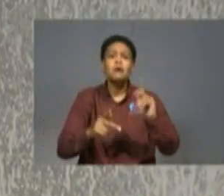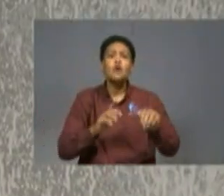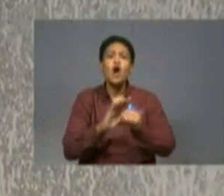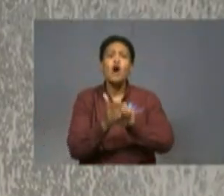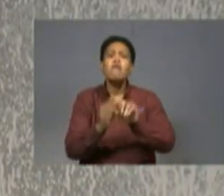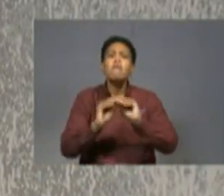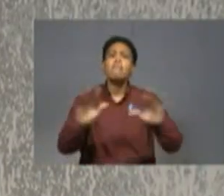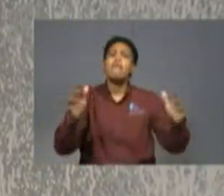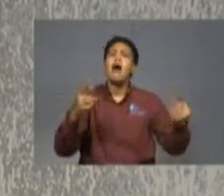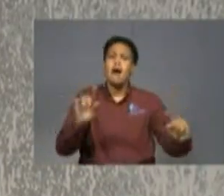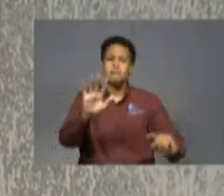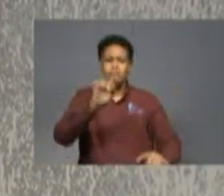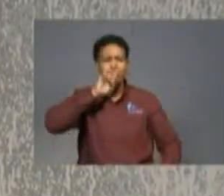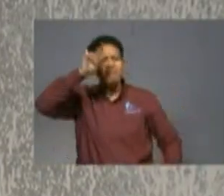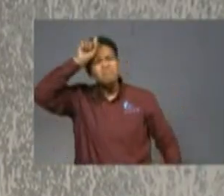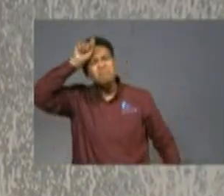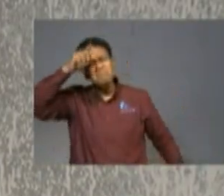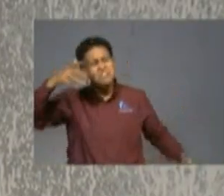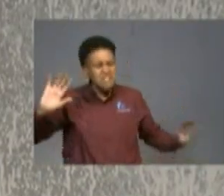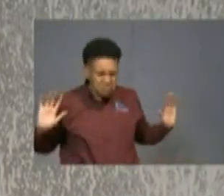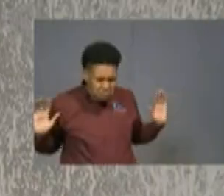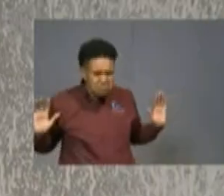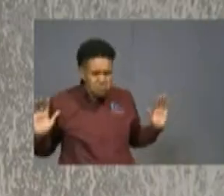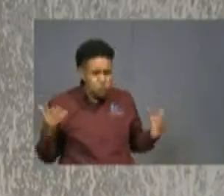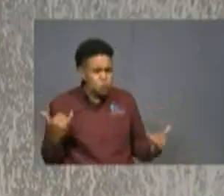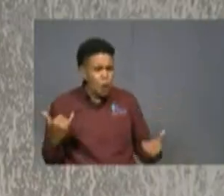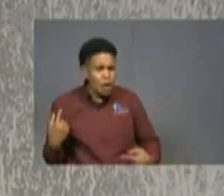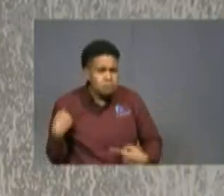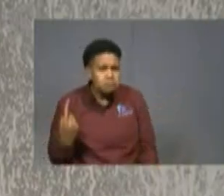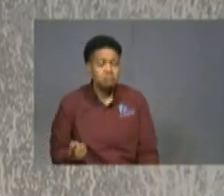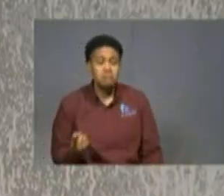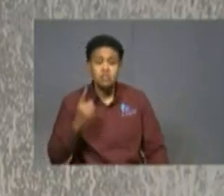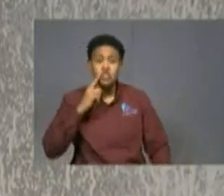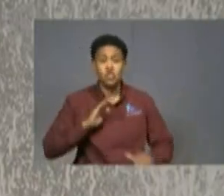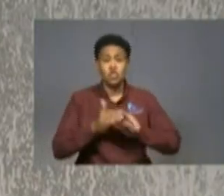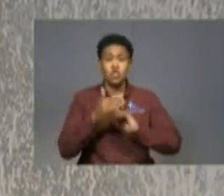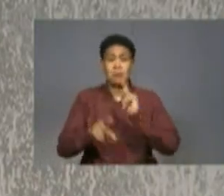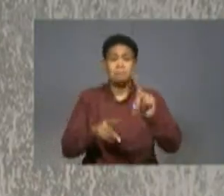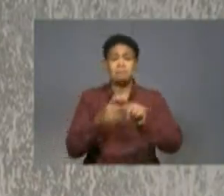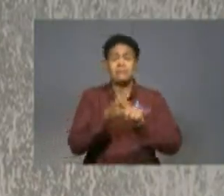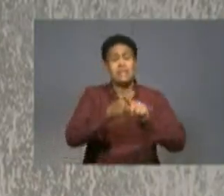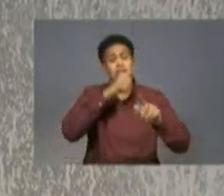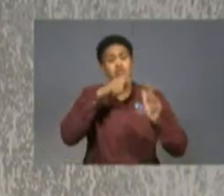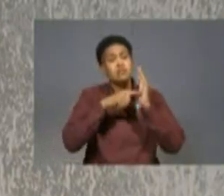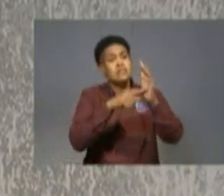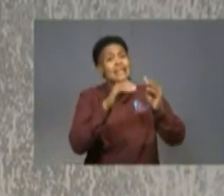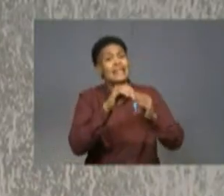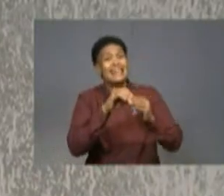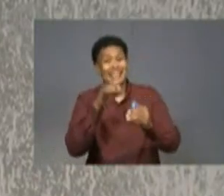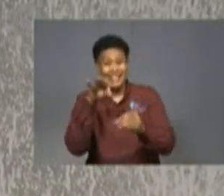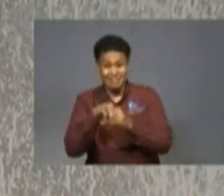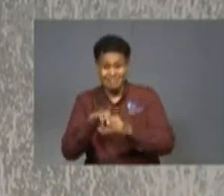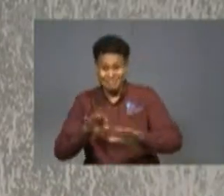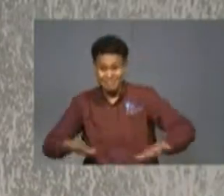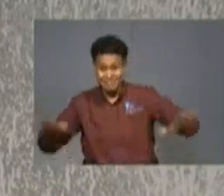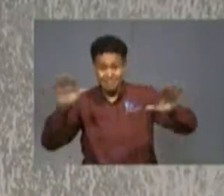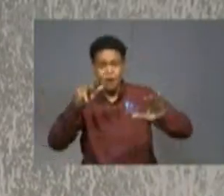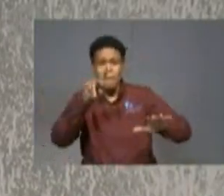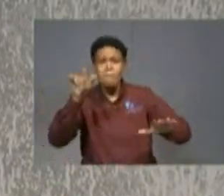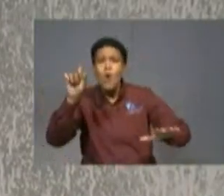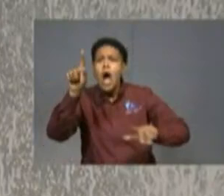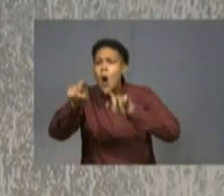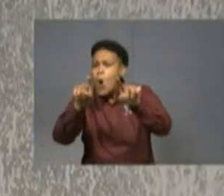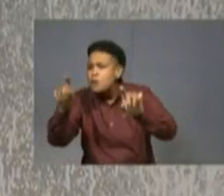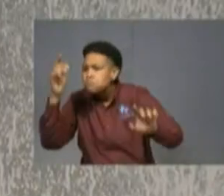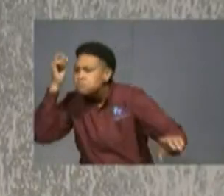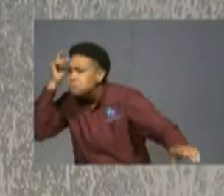pandemic, and this is understandable. To date, the Jamaican people, as reflected in the polls, are satisfied with the management